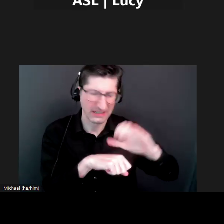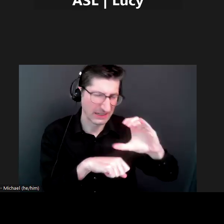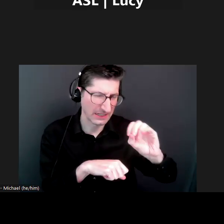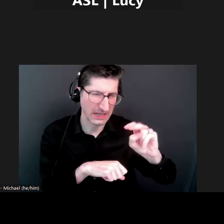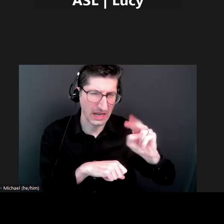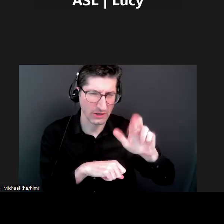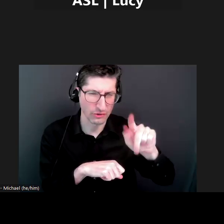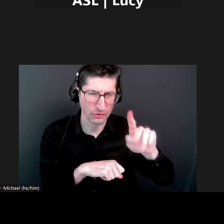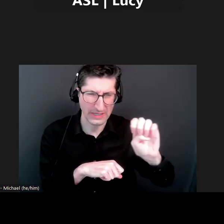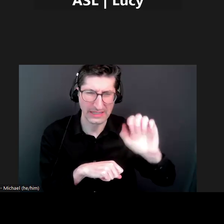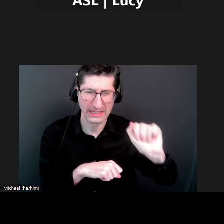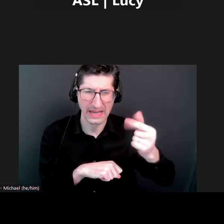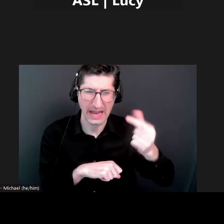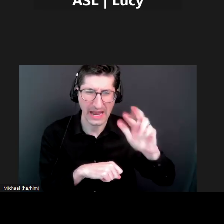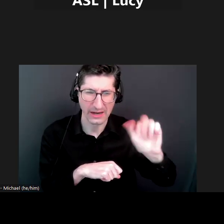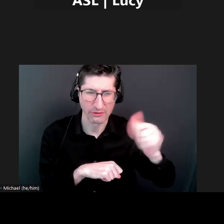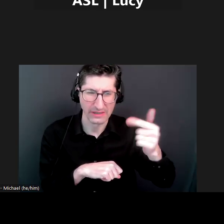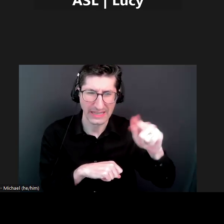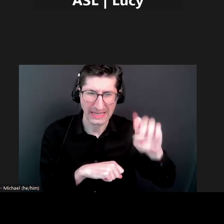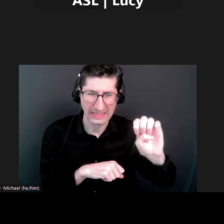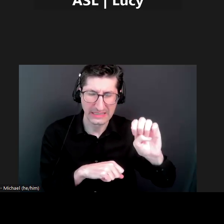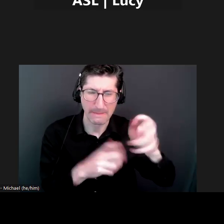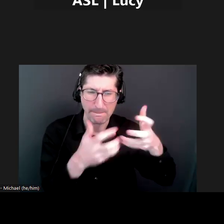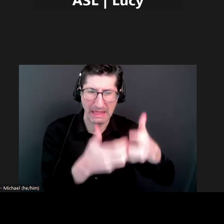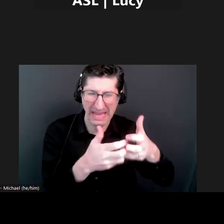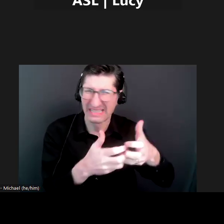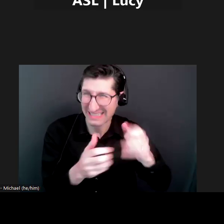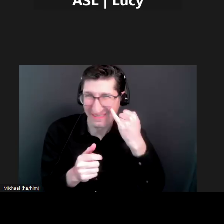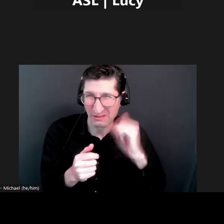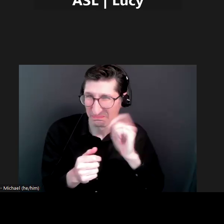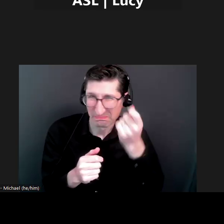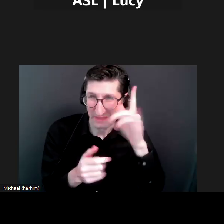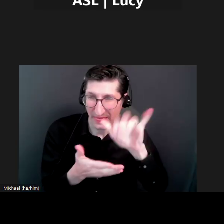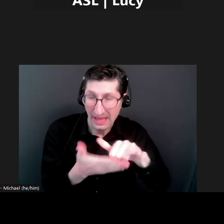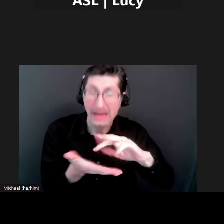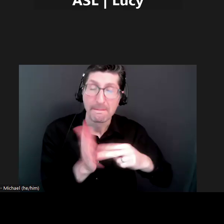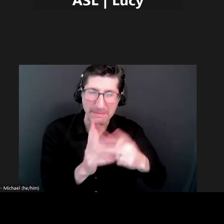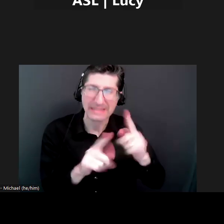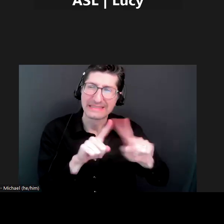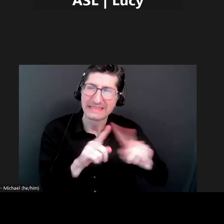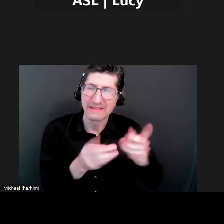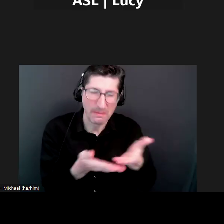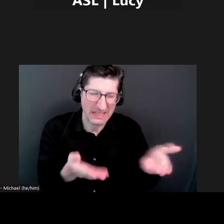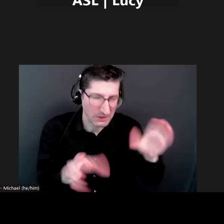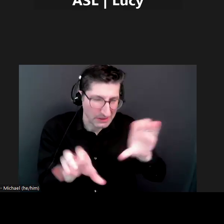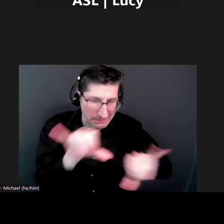For those who don't know what a concrete aggregate plant is where various materials are mixed together to make